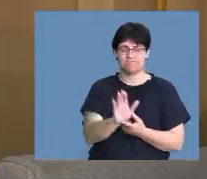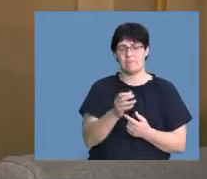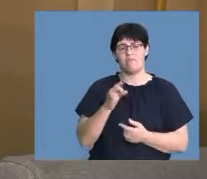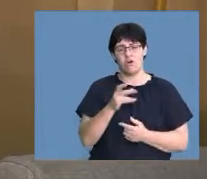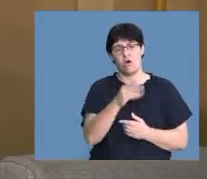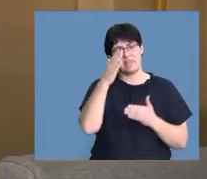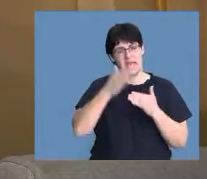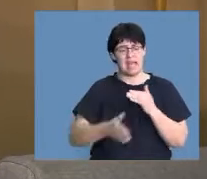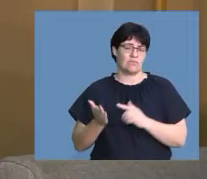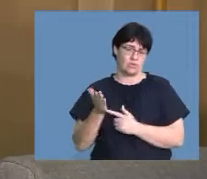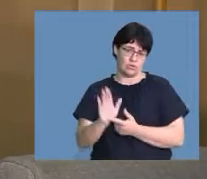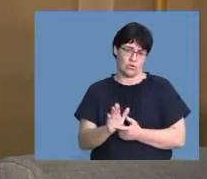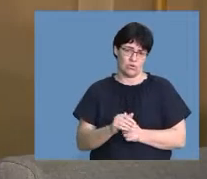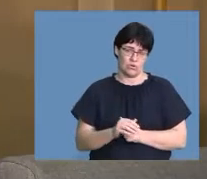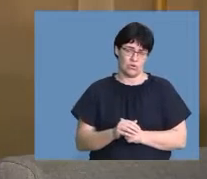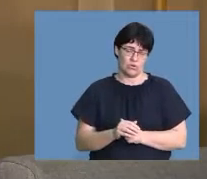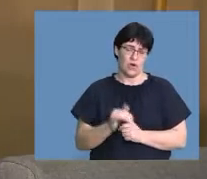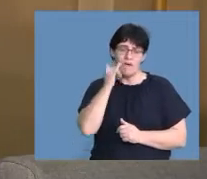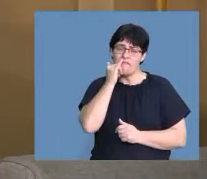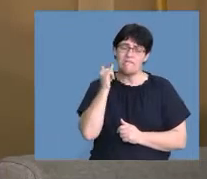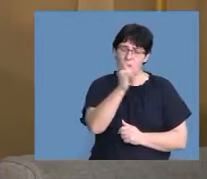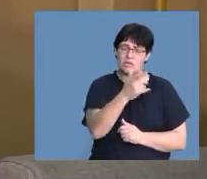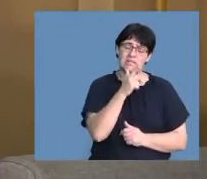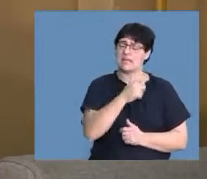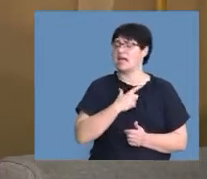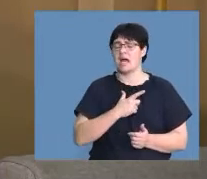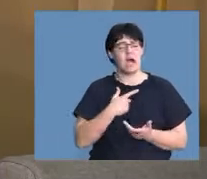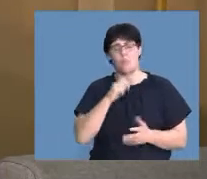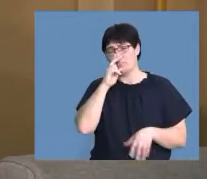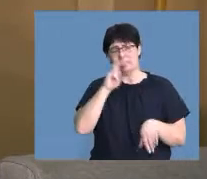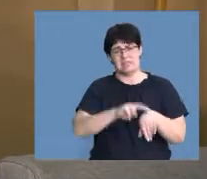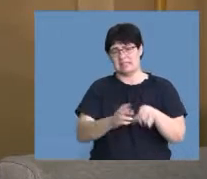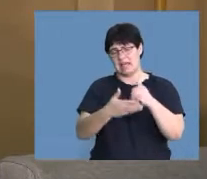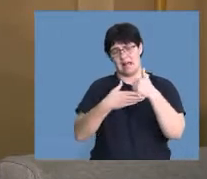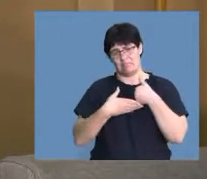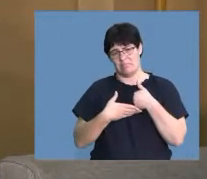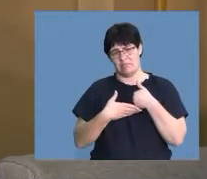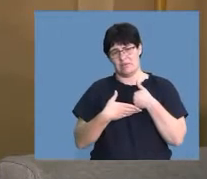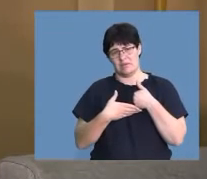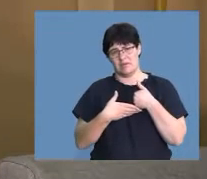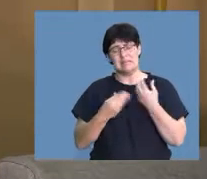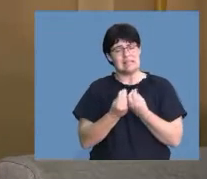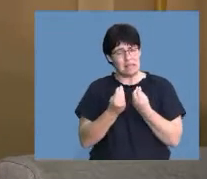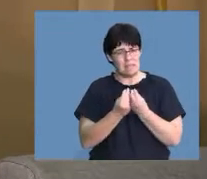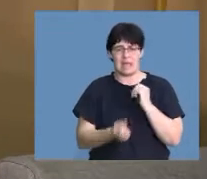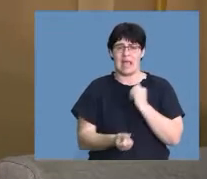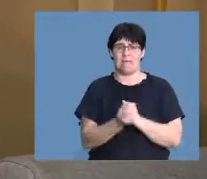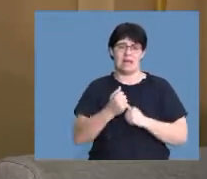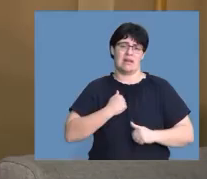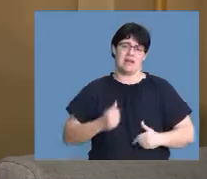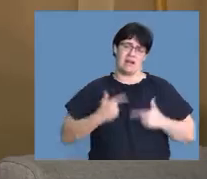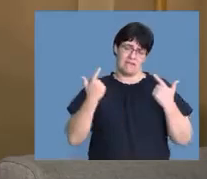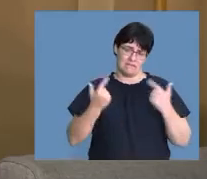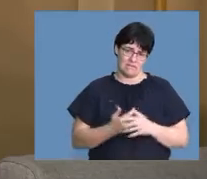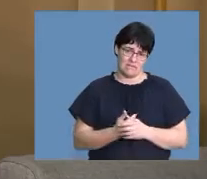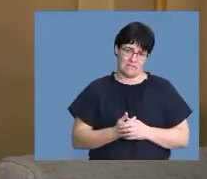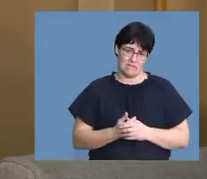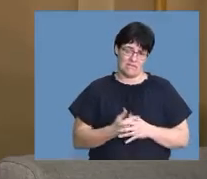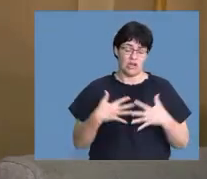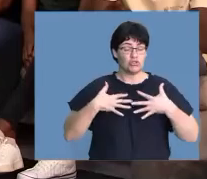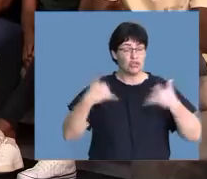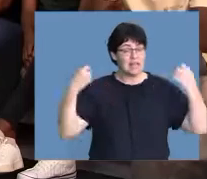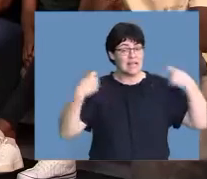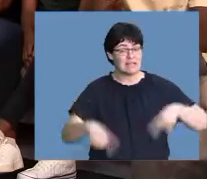you at the end of this. Phone Childline and say, hey guys, I need help. There's something that's going on in my life. So please, stress and